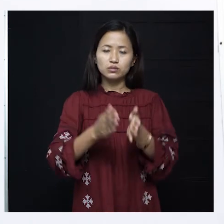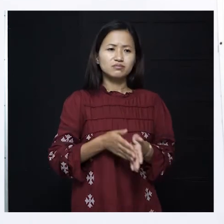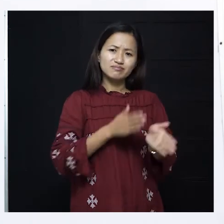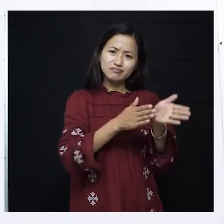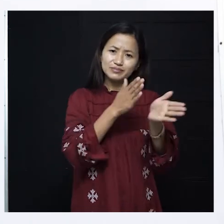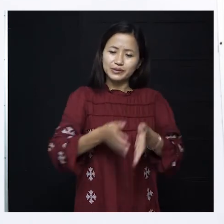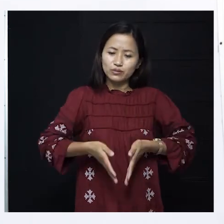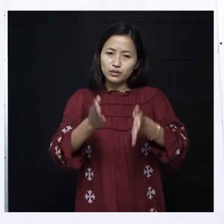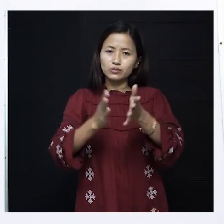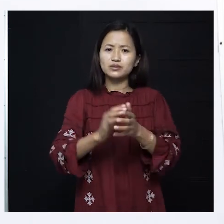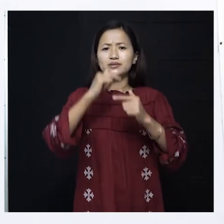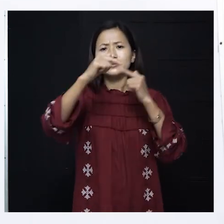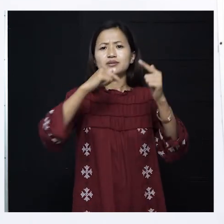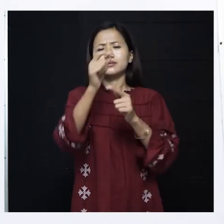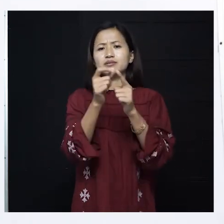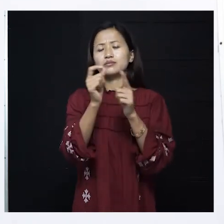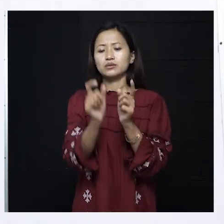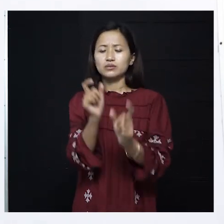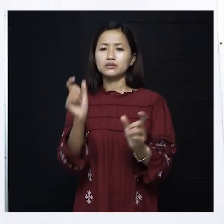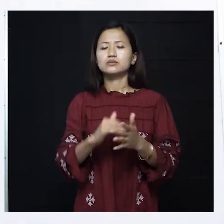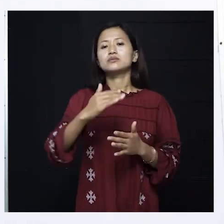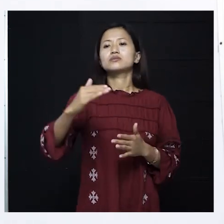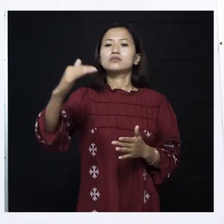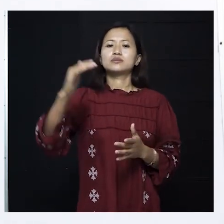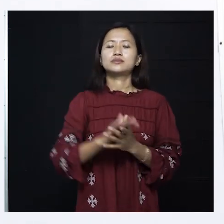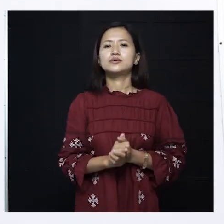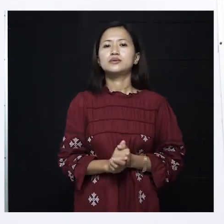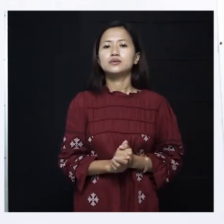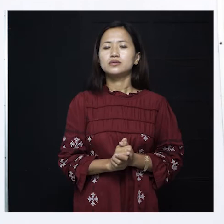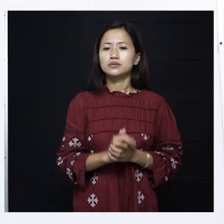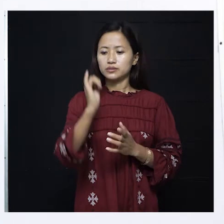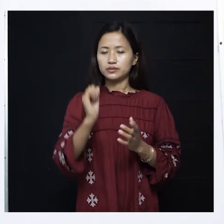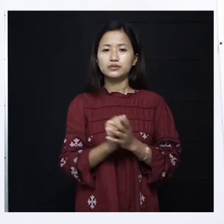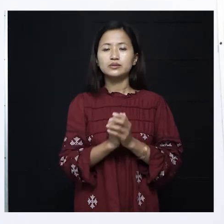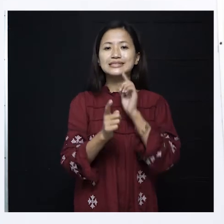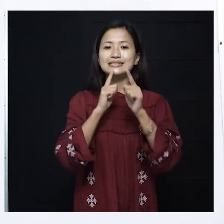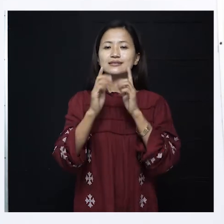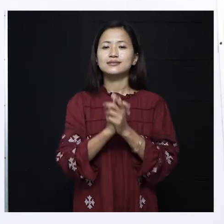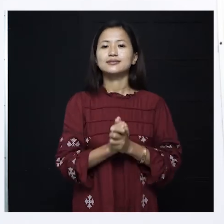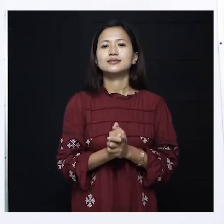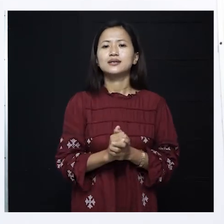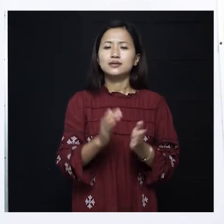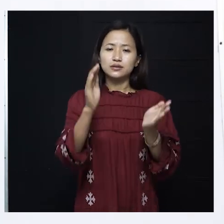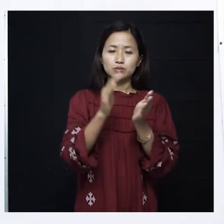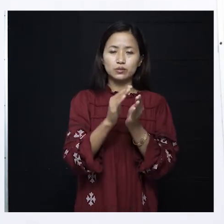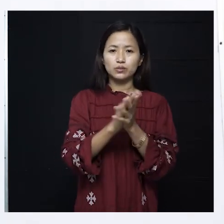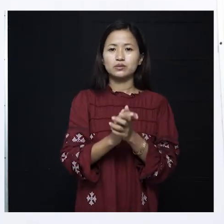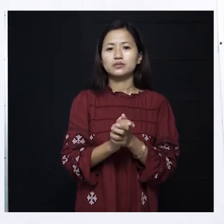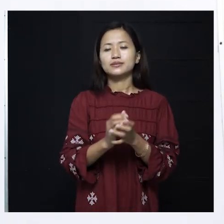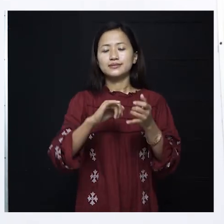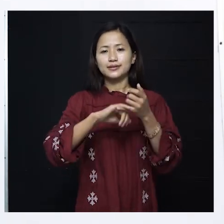railways, industries, population, and so on. Okay, then we have also discussed about the small scale